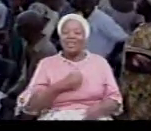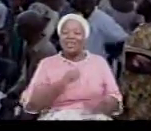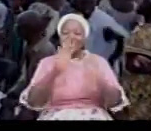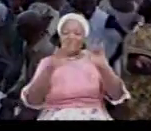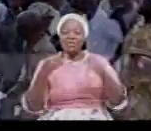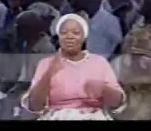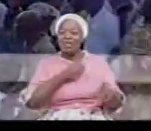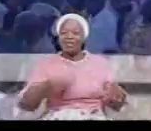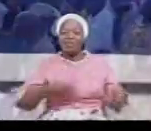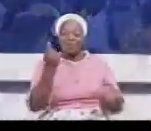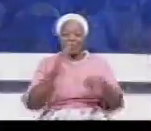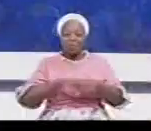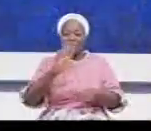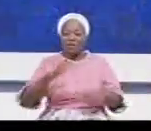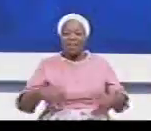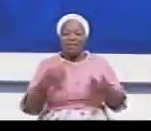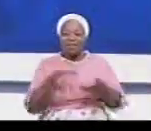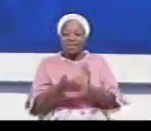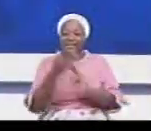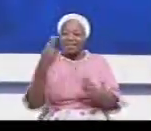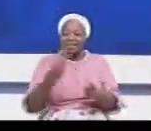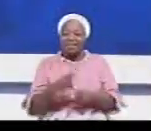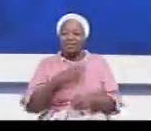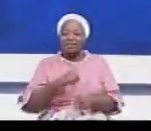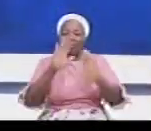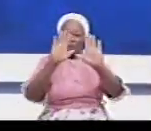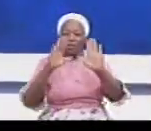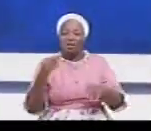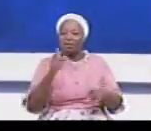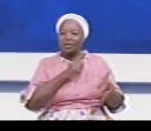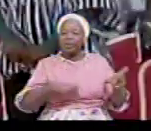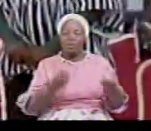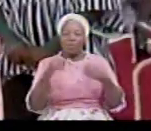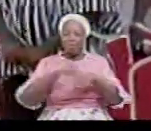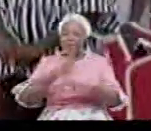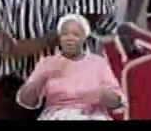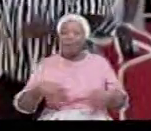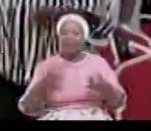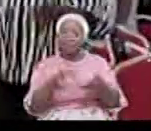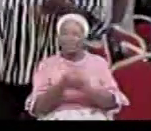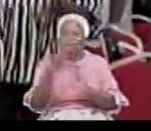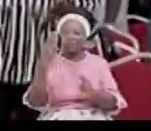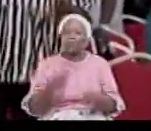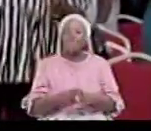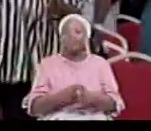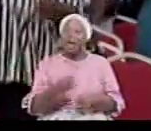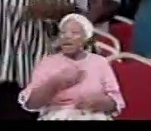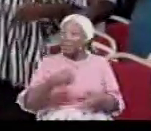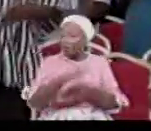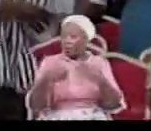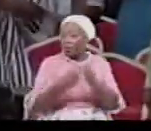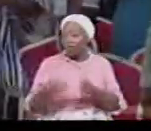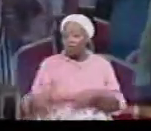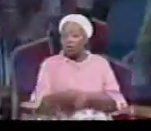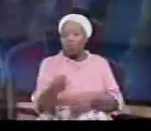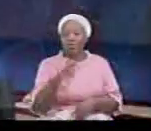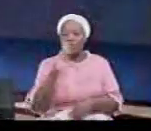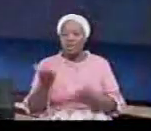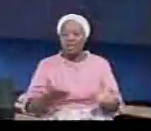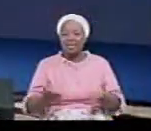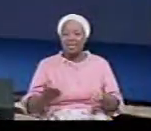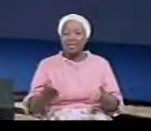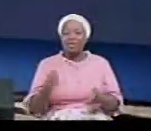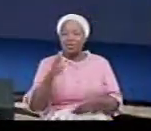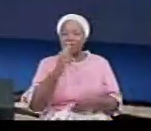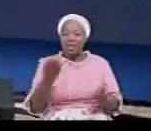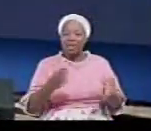life. The wonders of God will come upon your life. And all those who are here, you are here with your